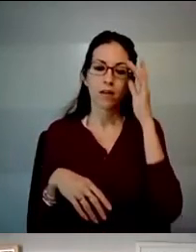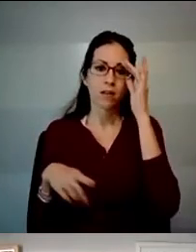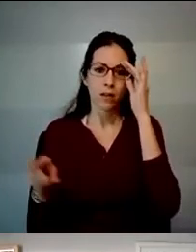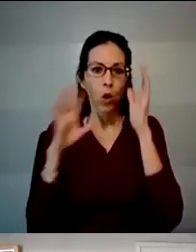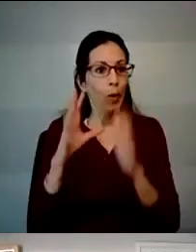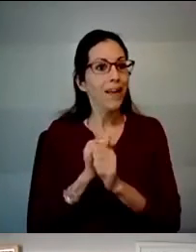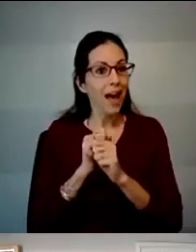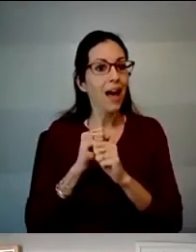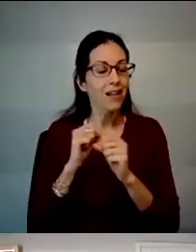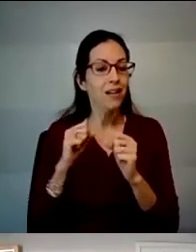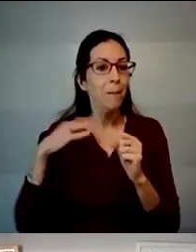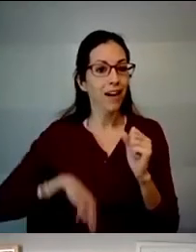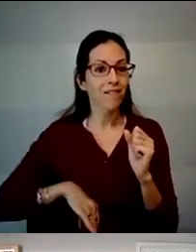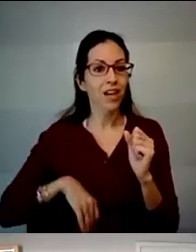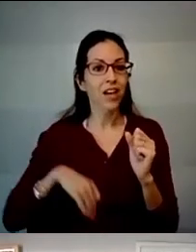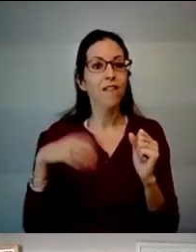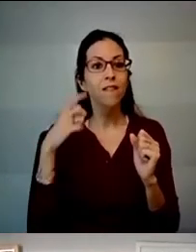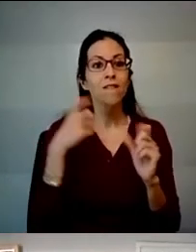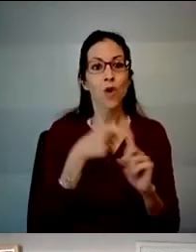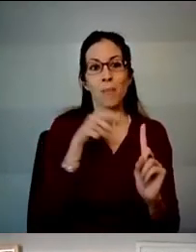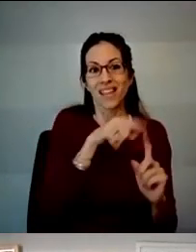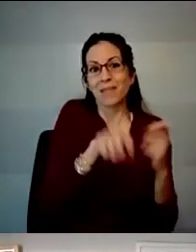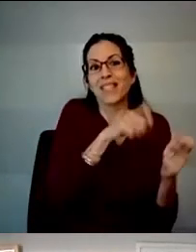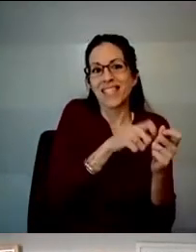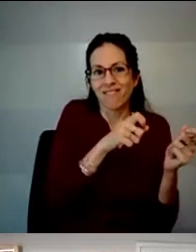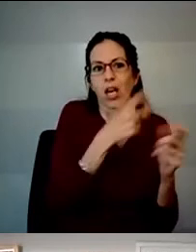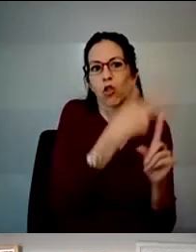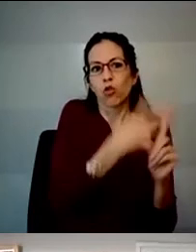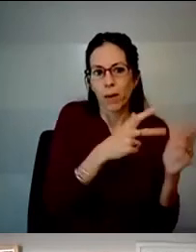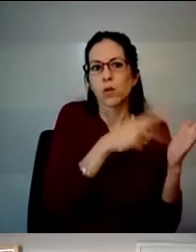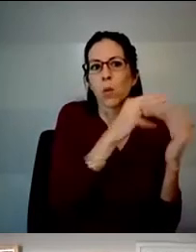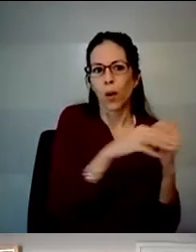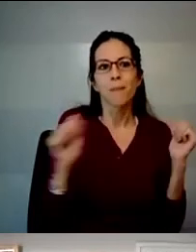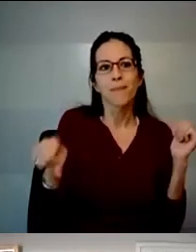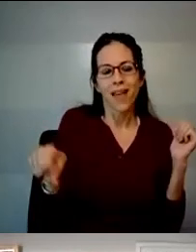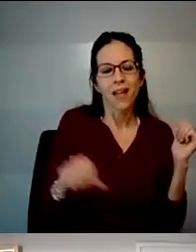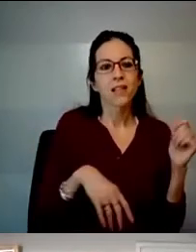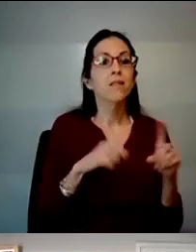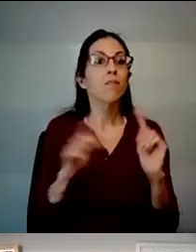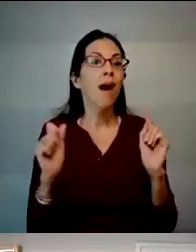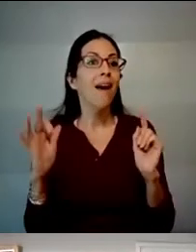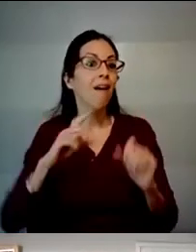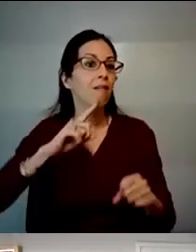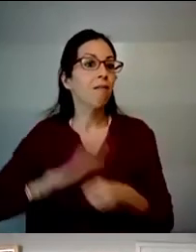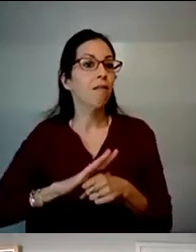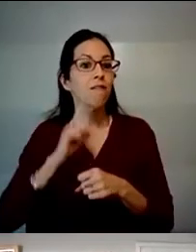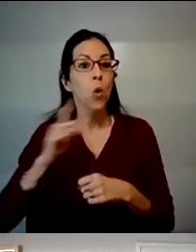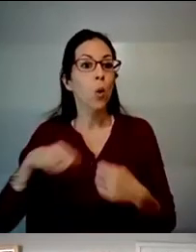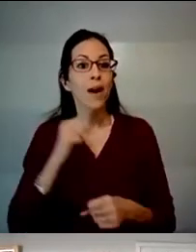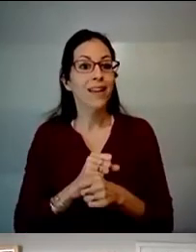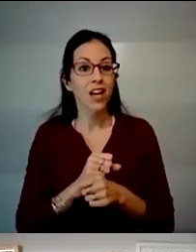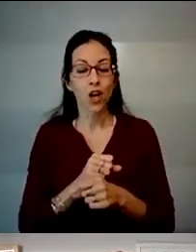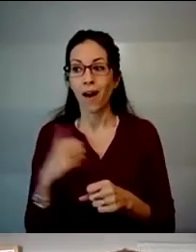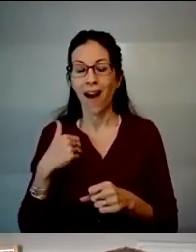certainly are focused around the specific program that occurs for 3 months. But, you know, during those other, you